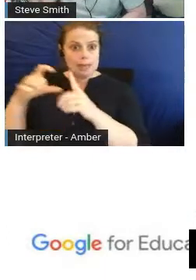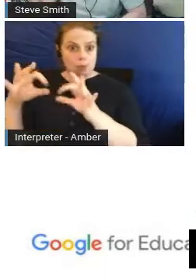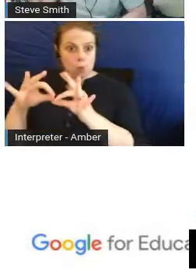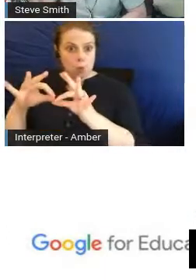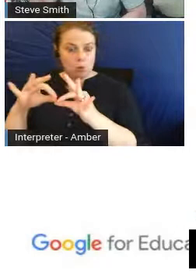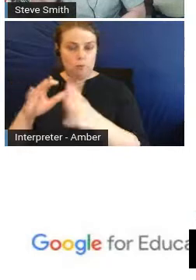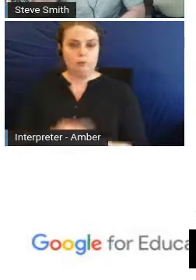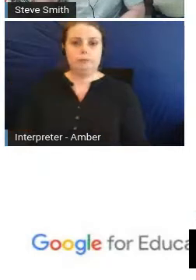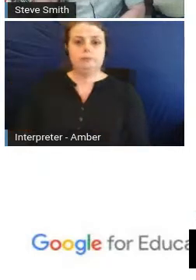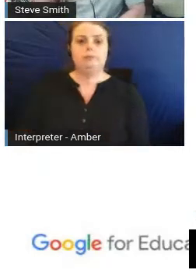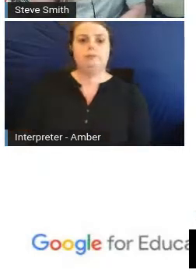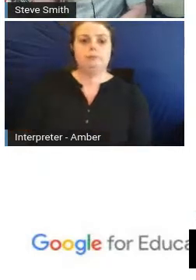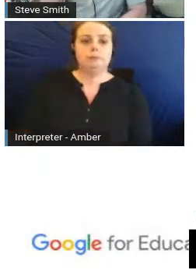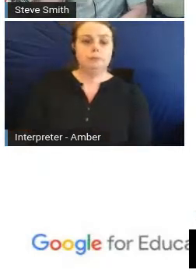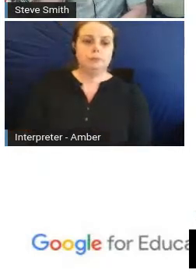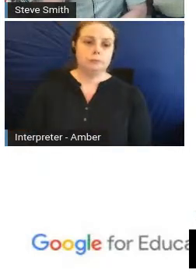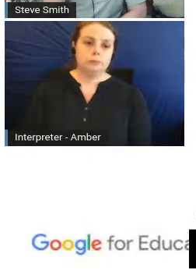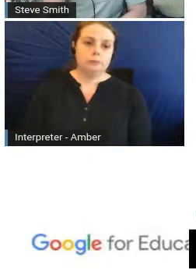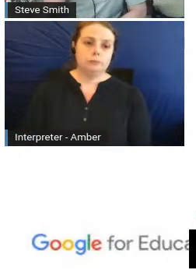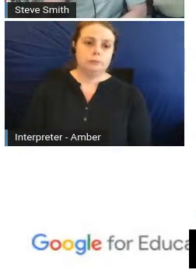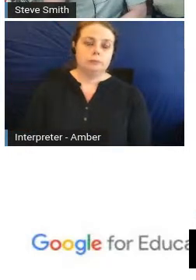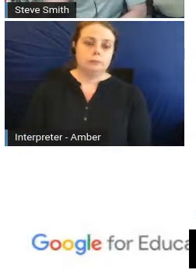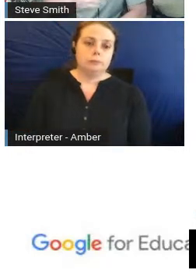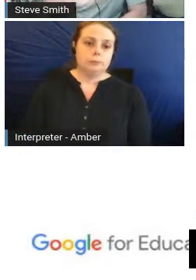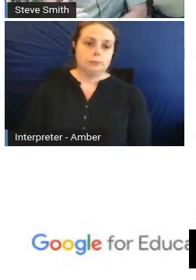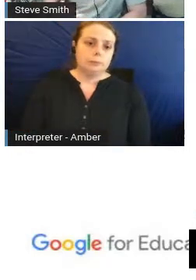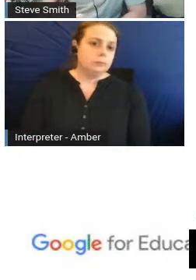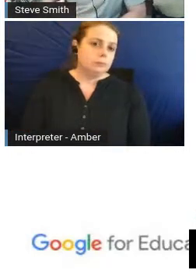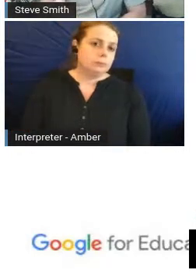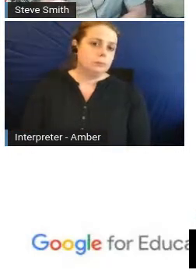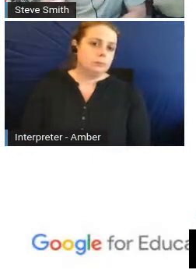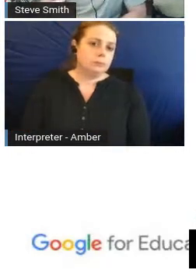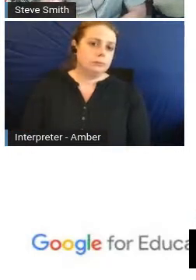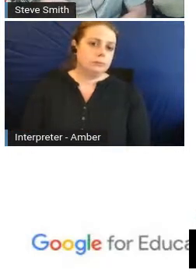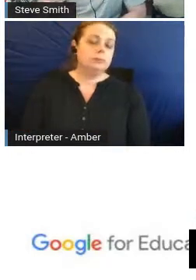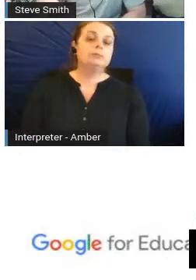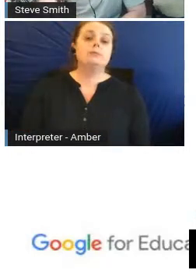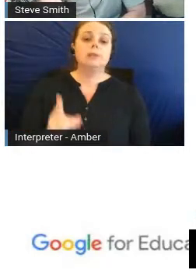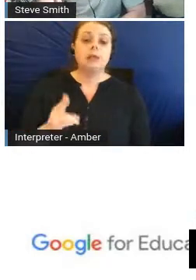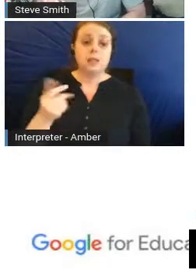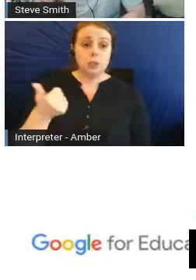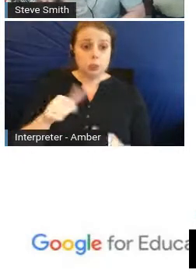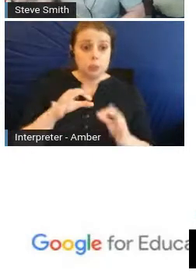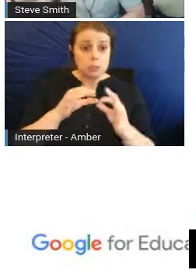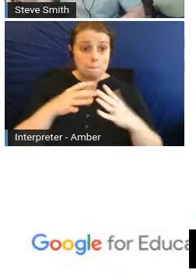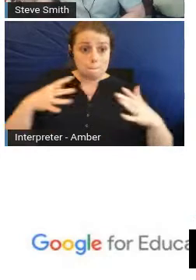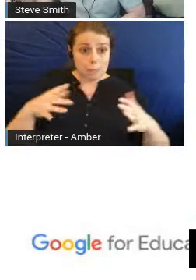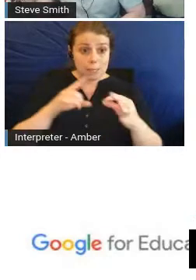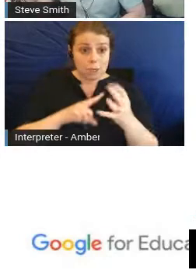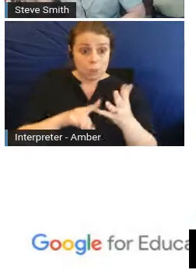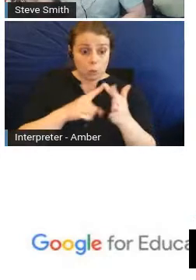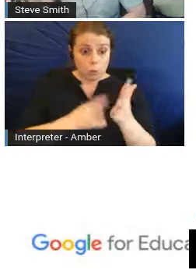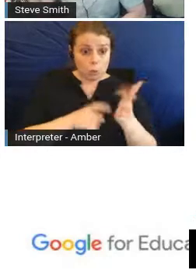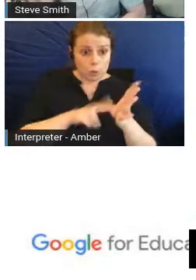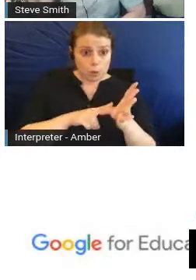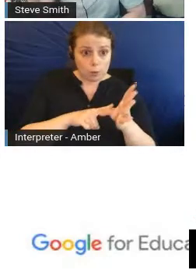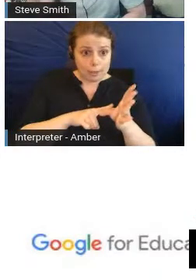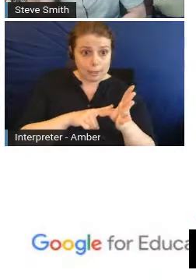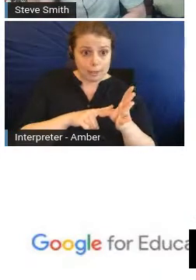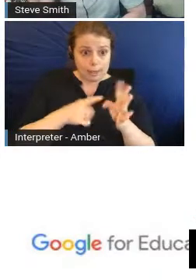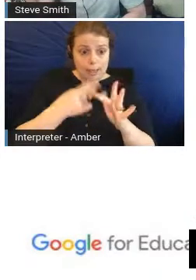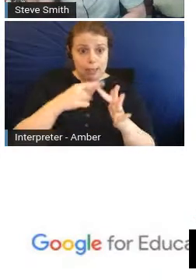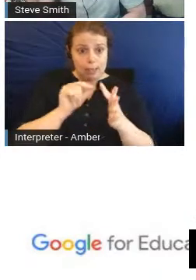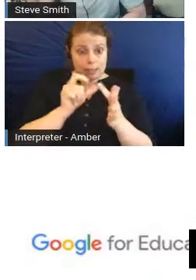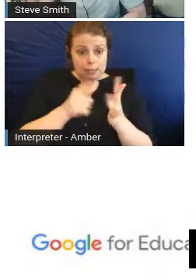okay? If we're thinking about BigQuery export, BigQuery is available through Workspace